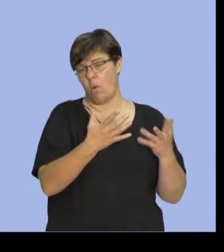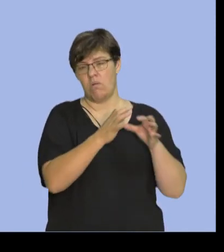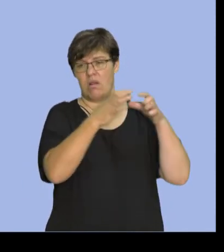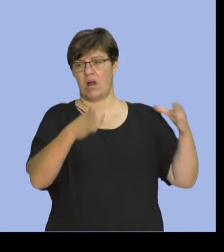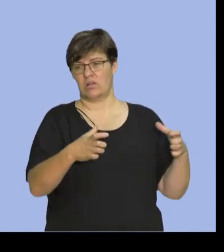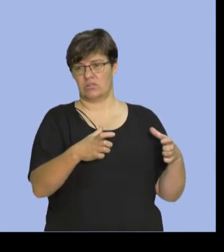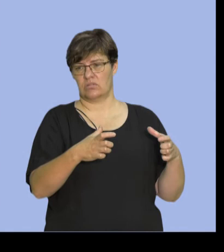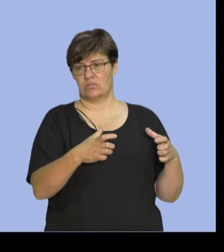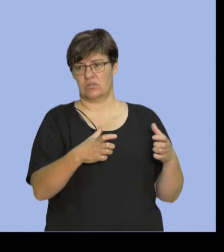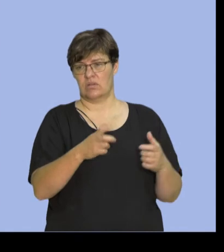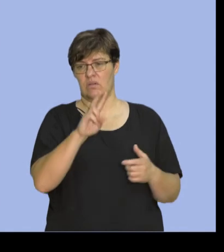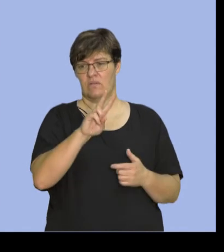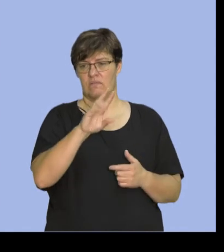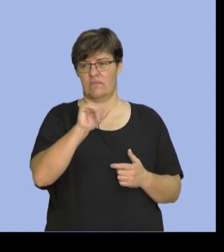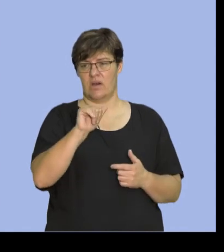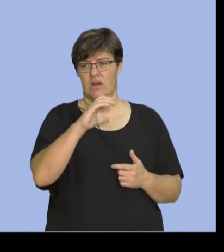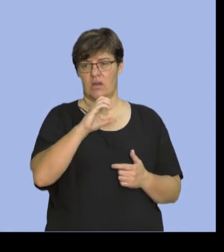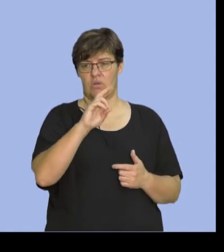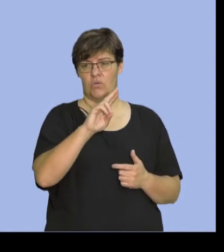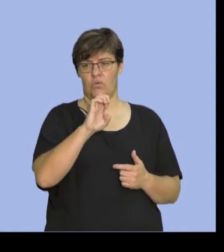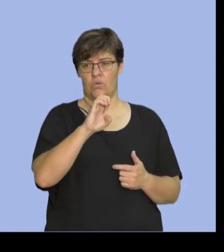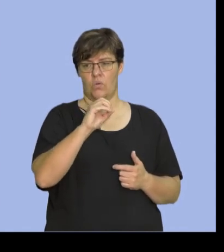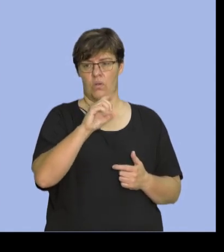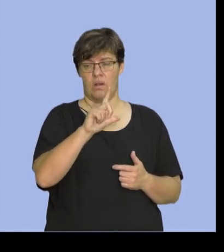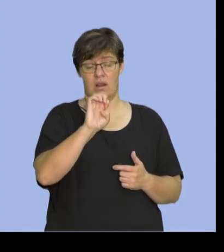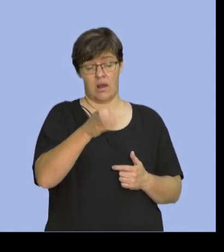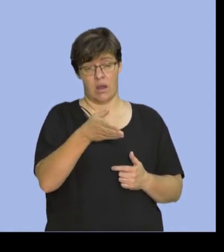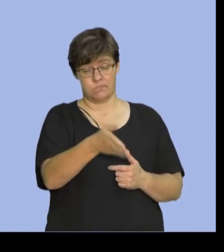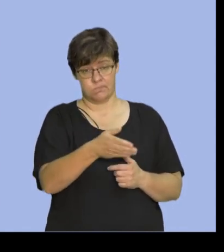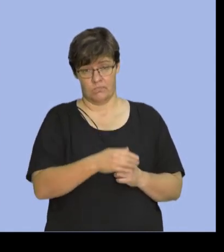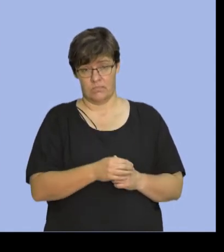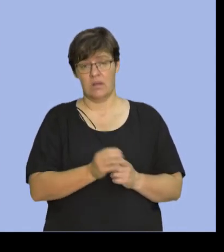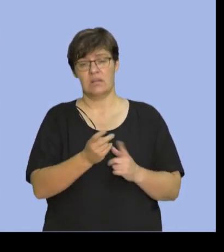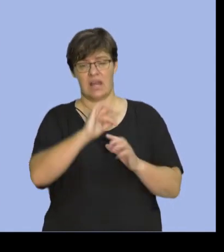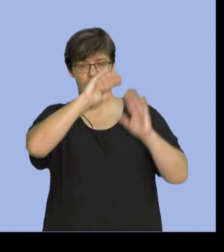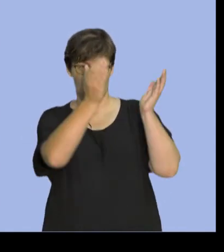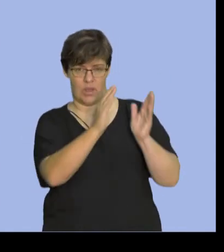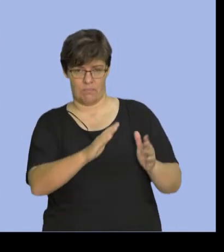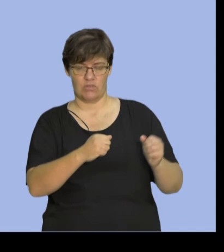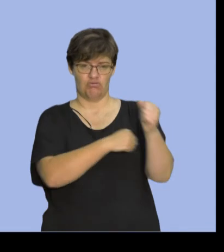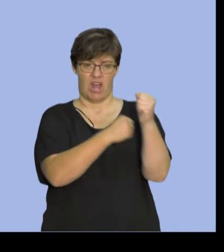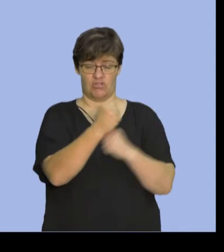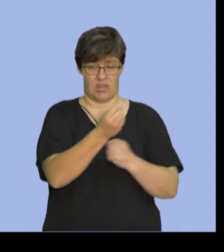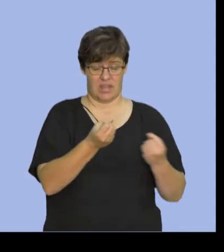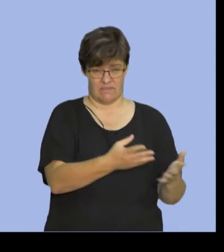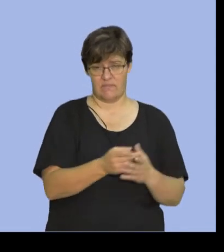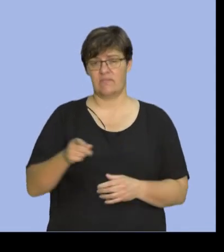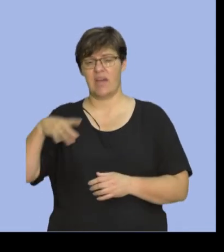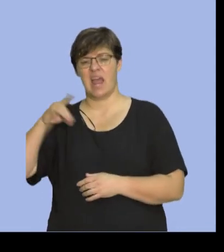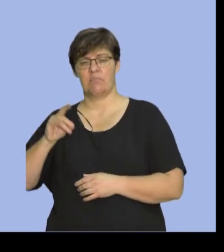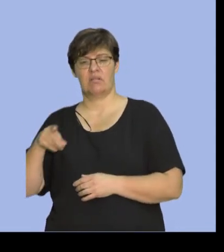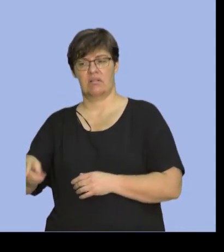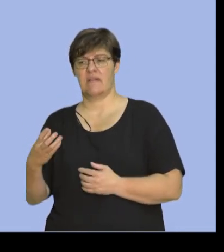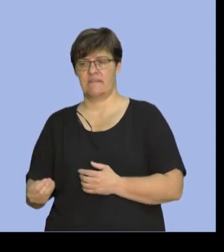may have one or a large vacuole present that gives the cell its shape and structure, whereas animal cells may